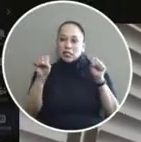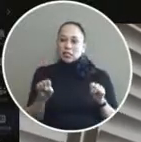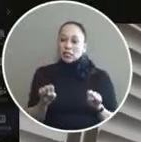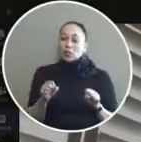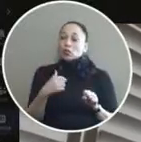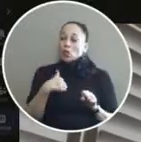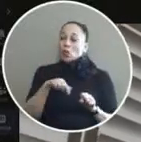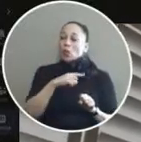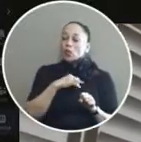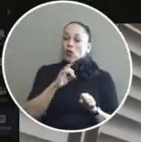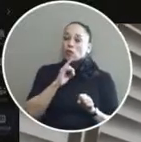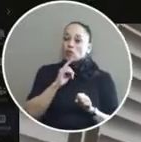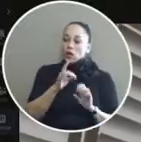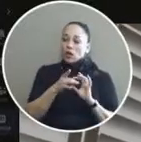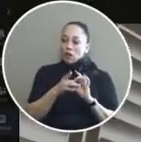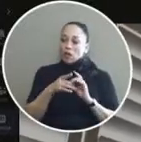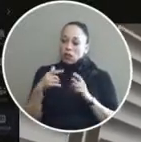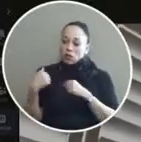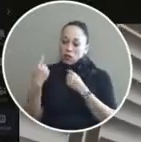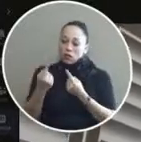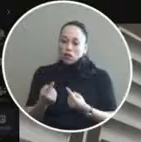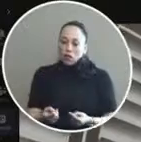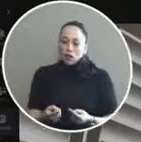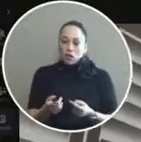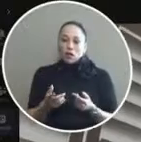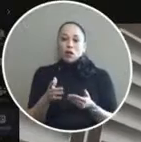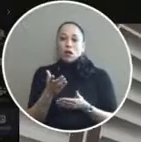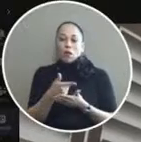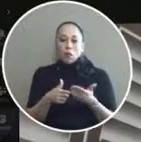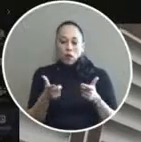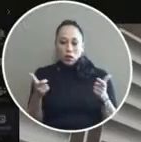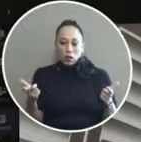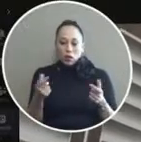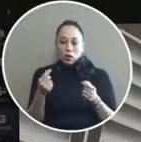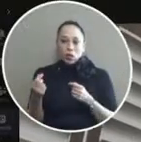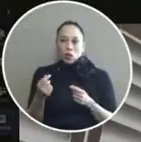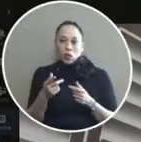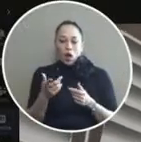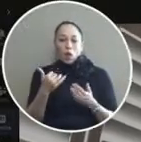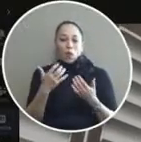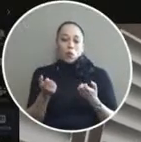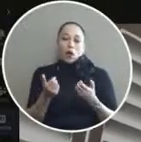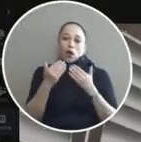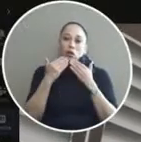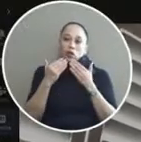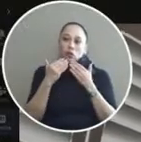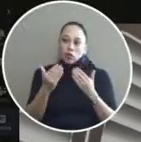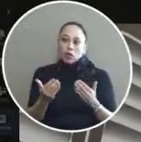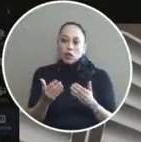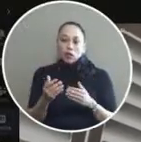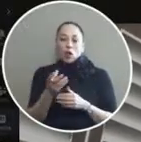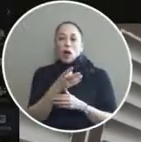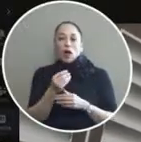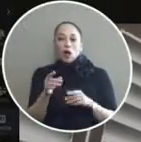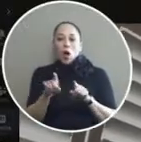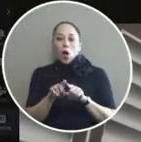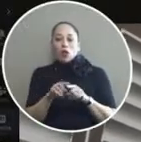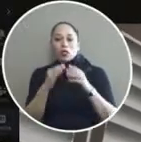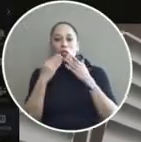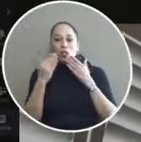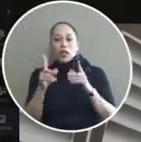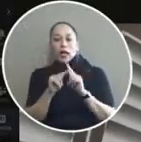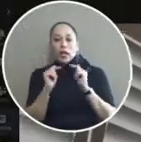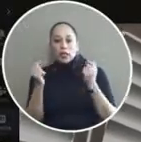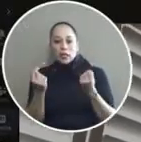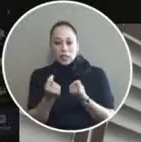we really come a long way, and it's large part due to what David has done. And I wanted to thank him publicly and also thank the team